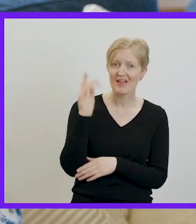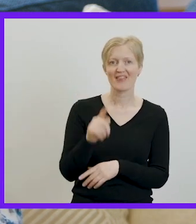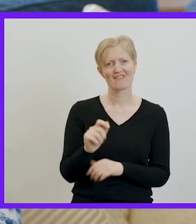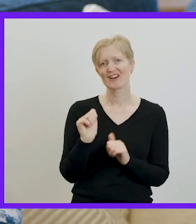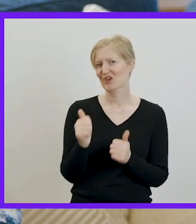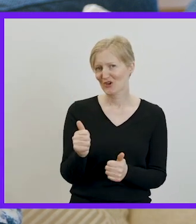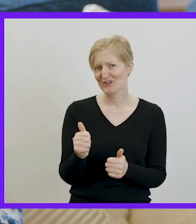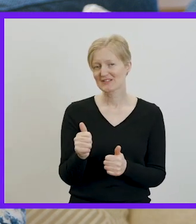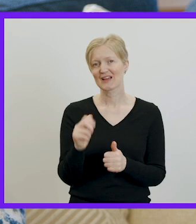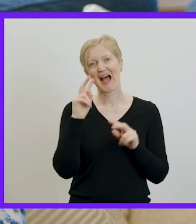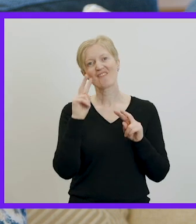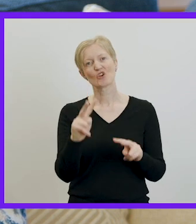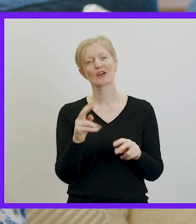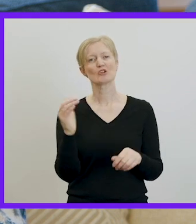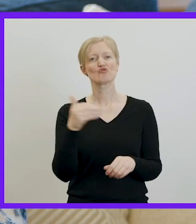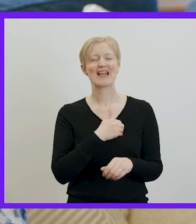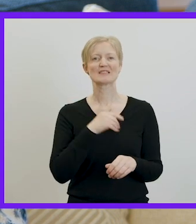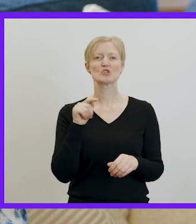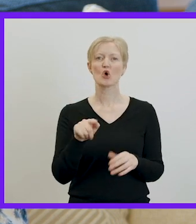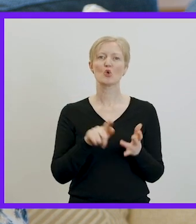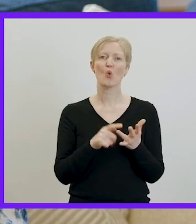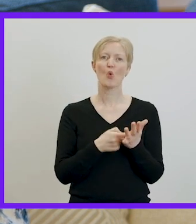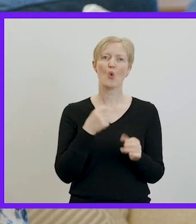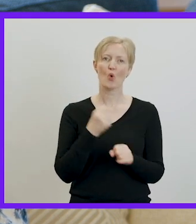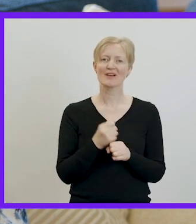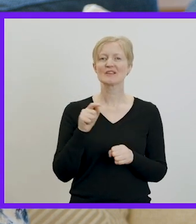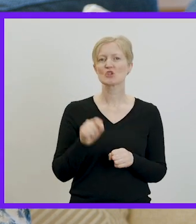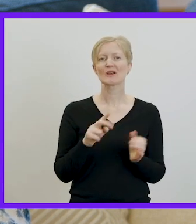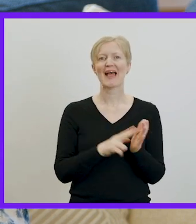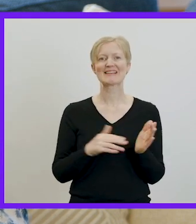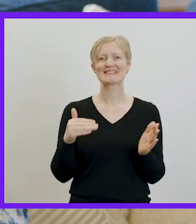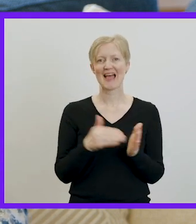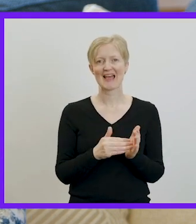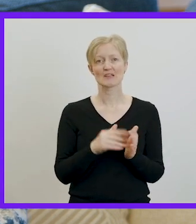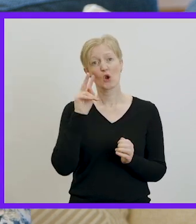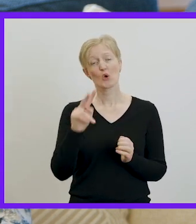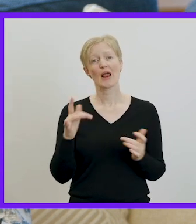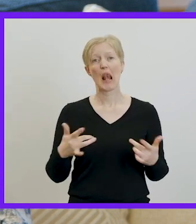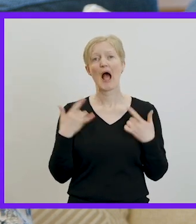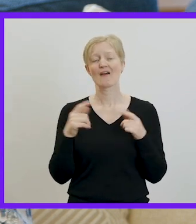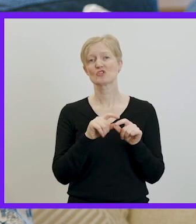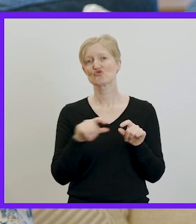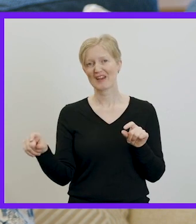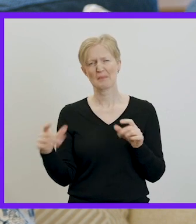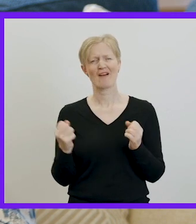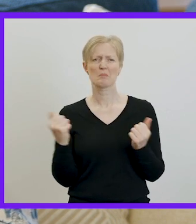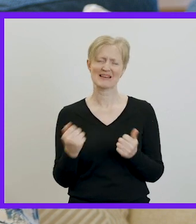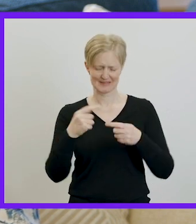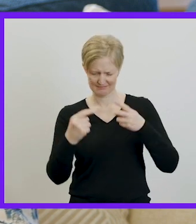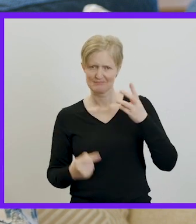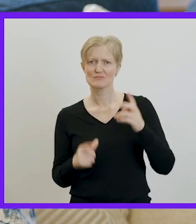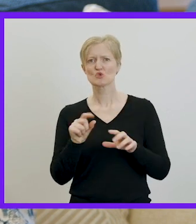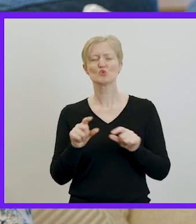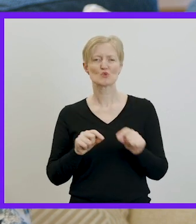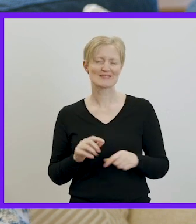really enjoy, they're very funny, you can go to grace.org.nz and just go to our live stream part and you'll see plenty of